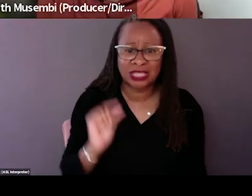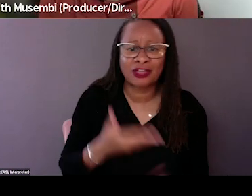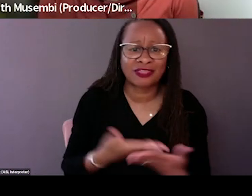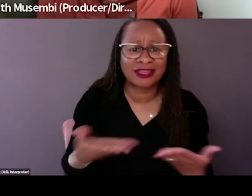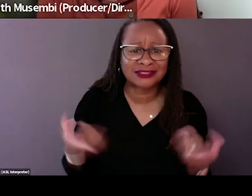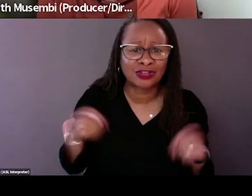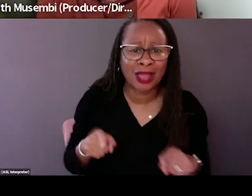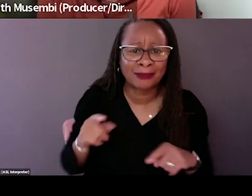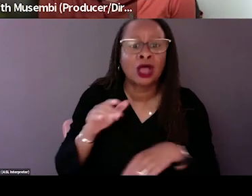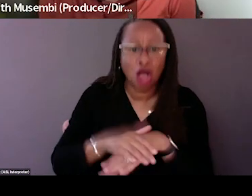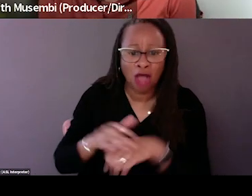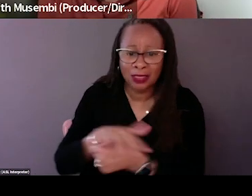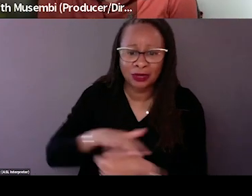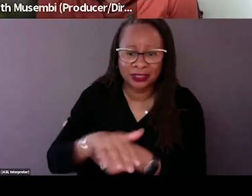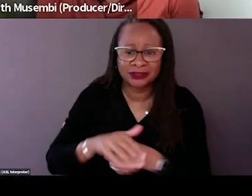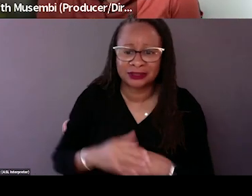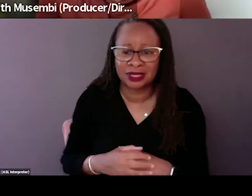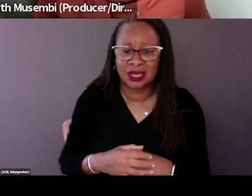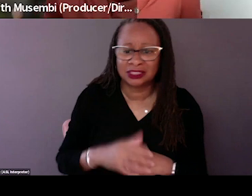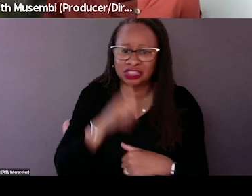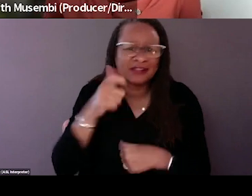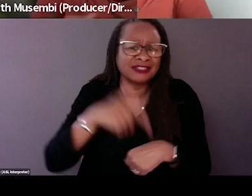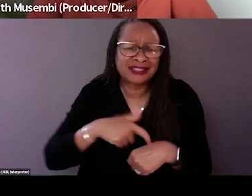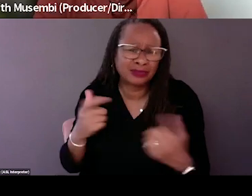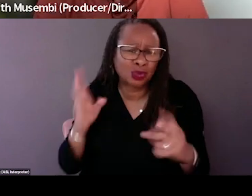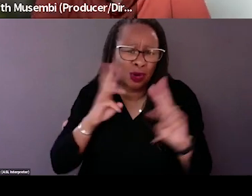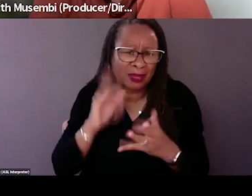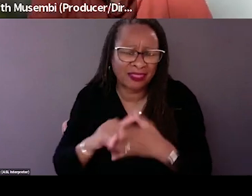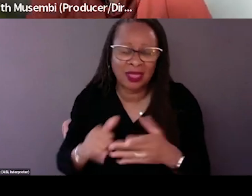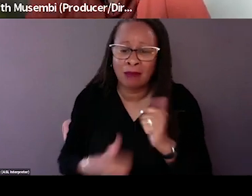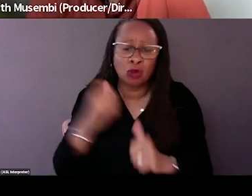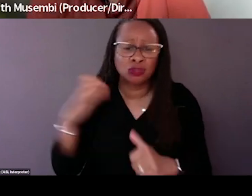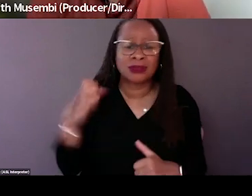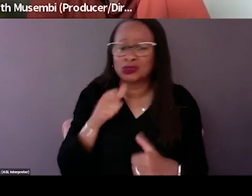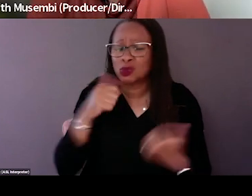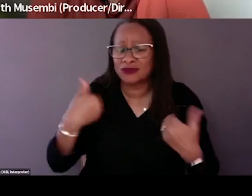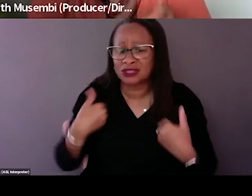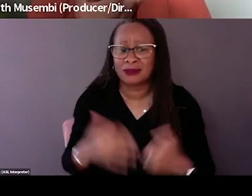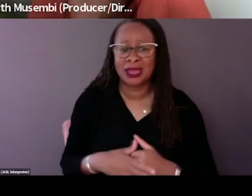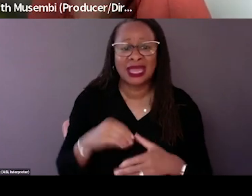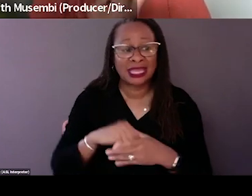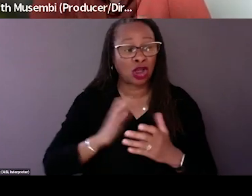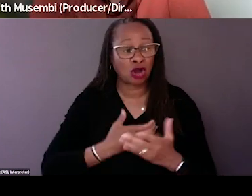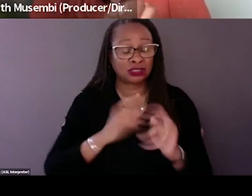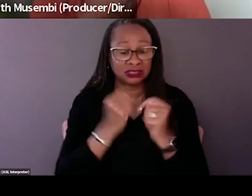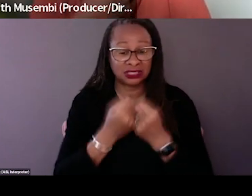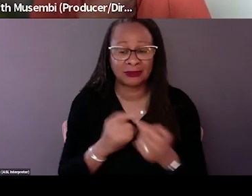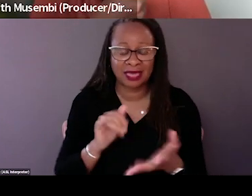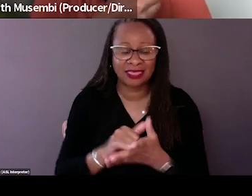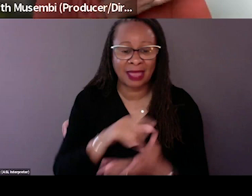on location. She doesn't have the time. I mean, most bosses don't have the time, but in our team, there was that